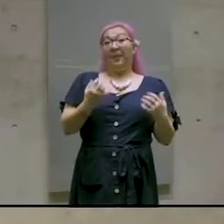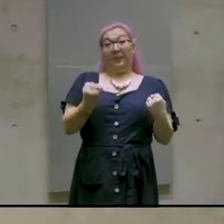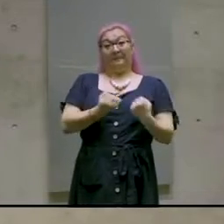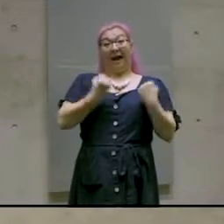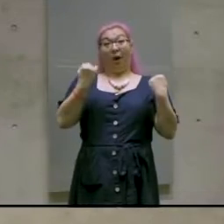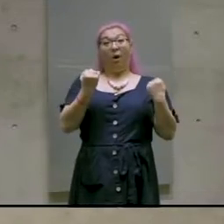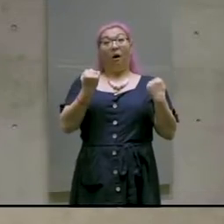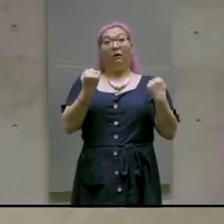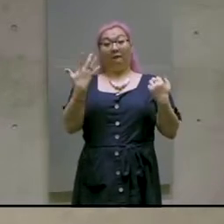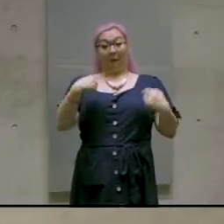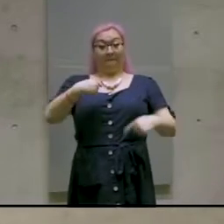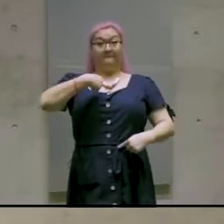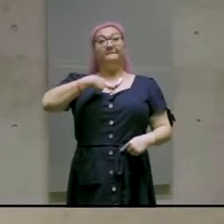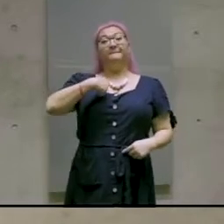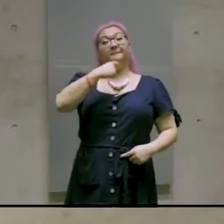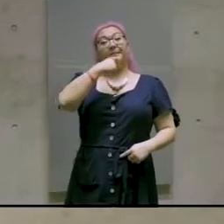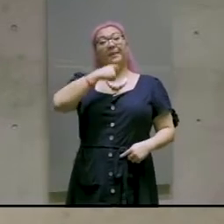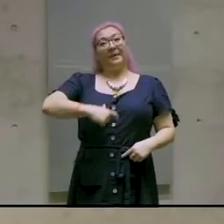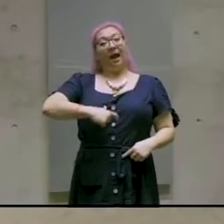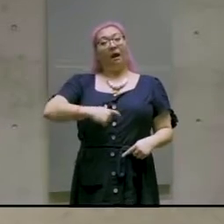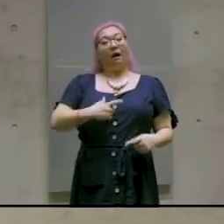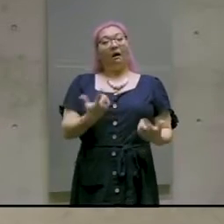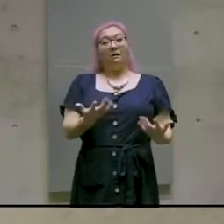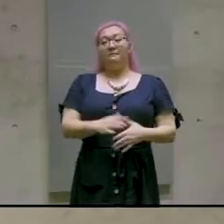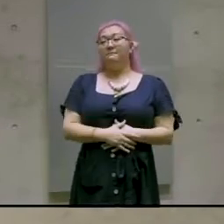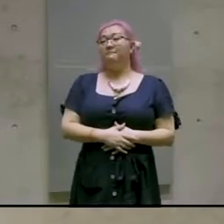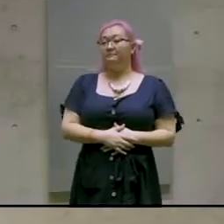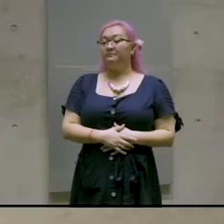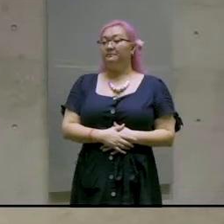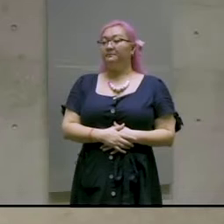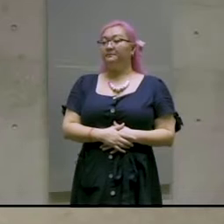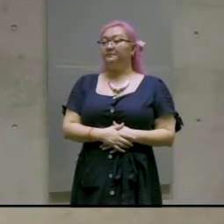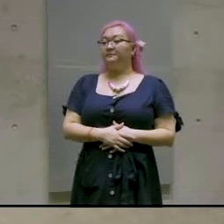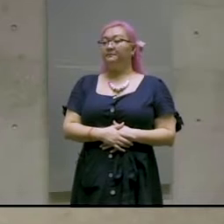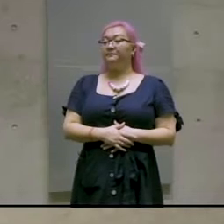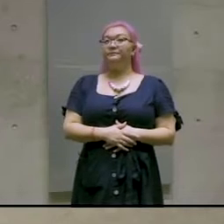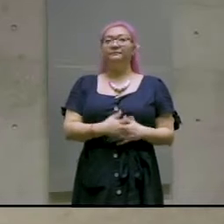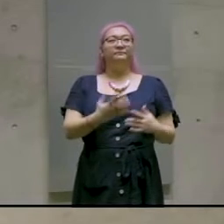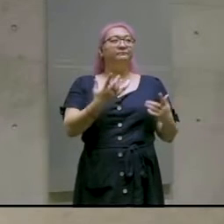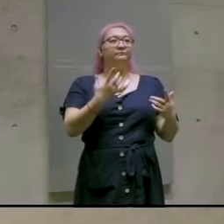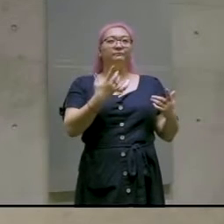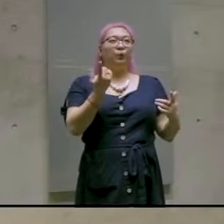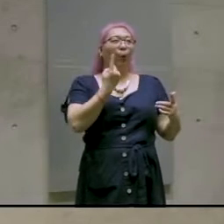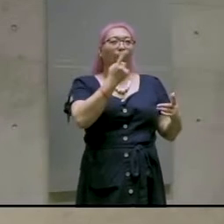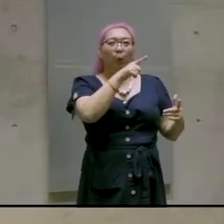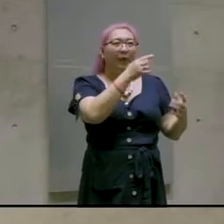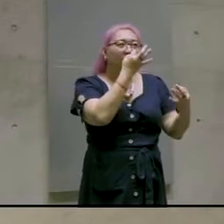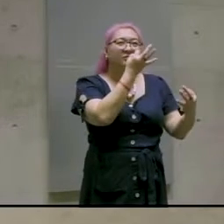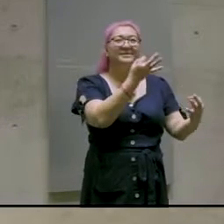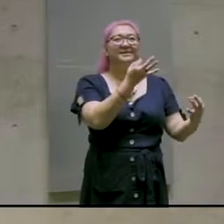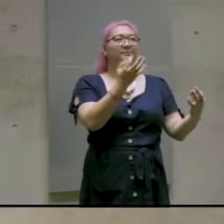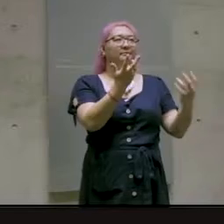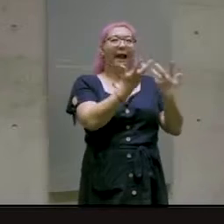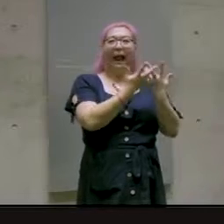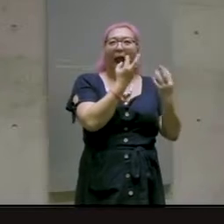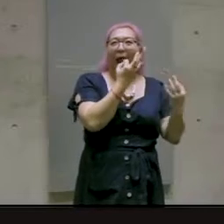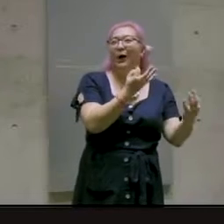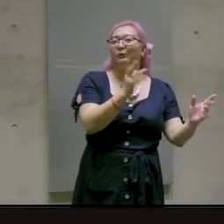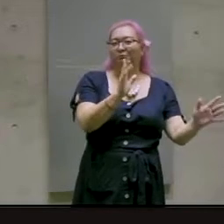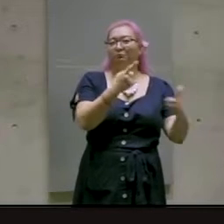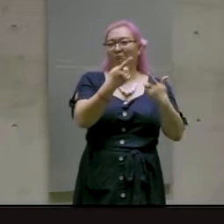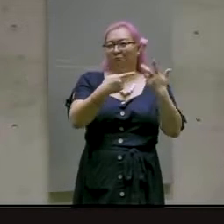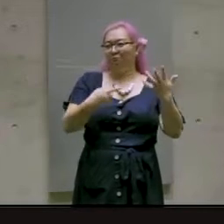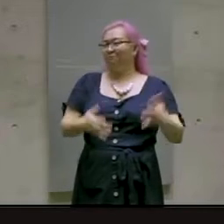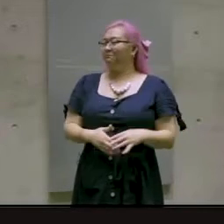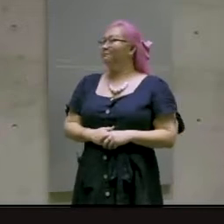making conscious choices about what they're interested in, who they're interested in, and how they're interested. All that said, none